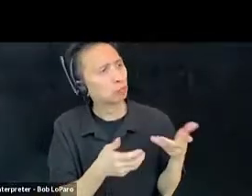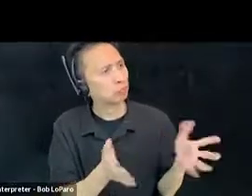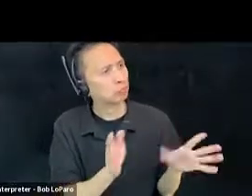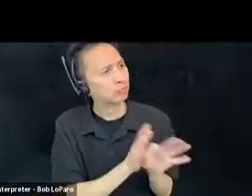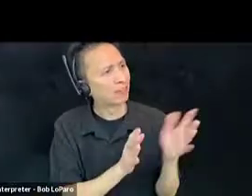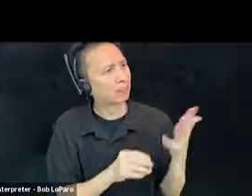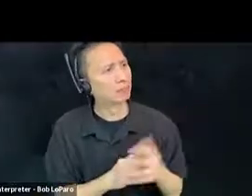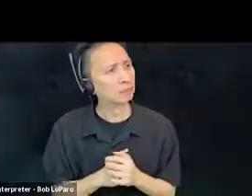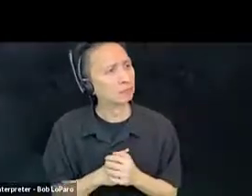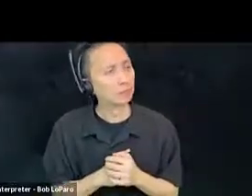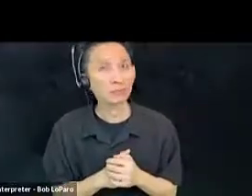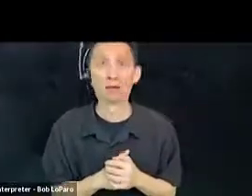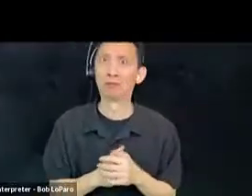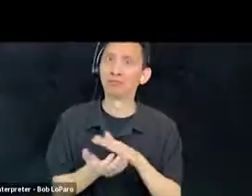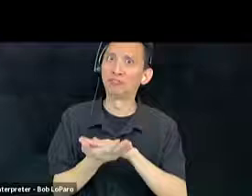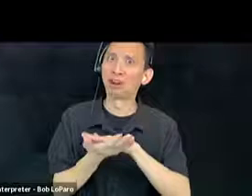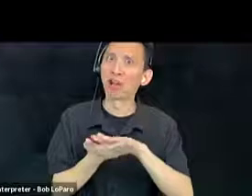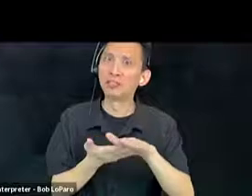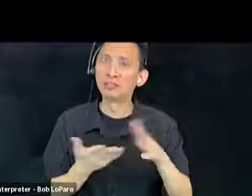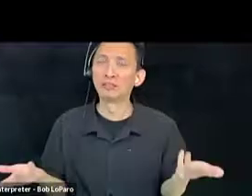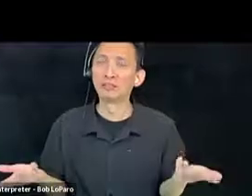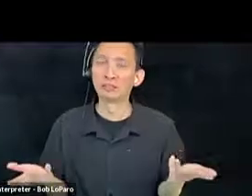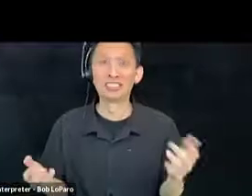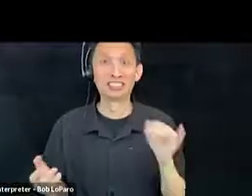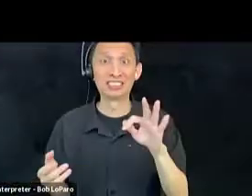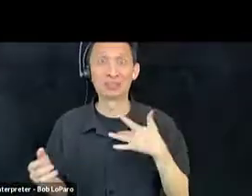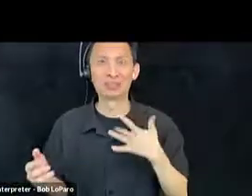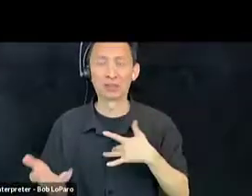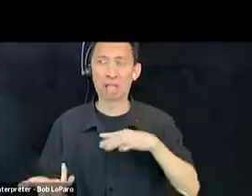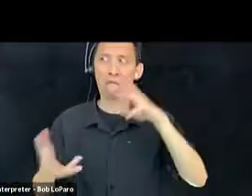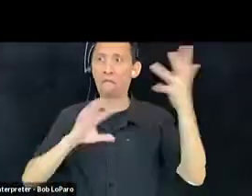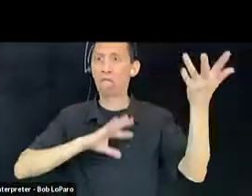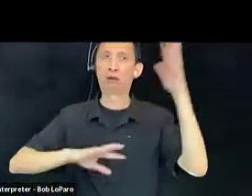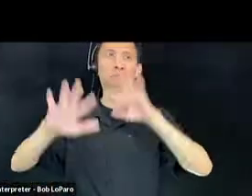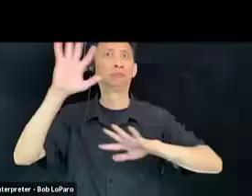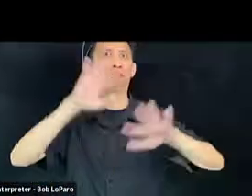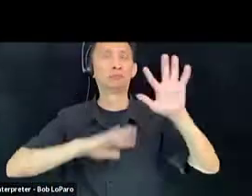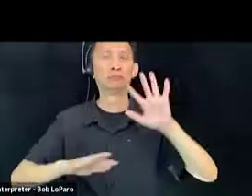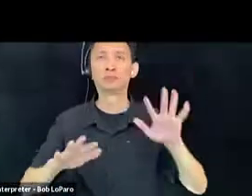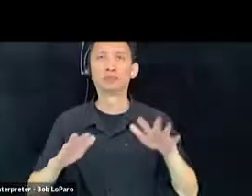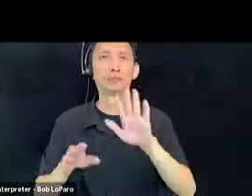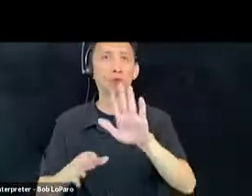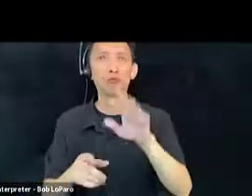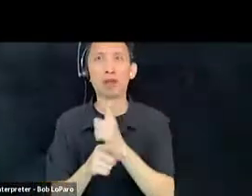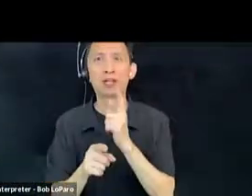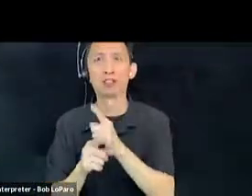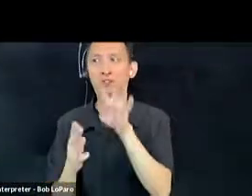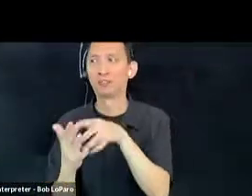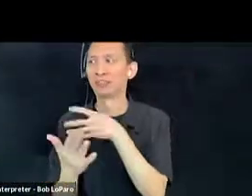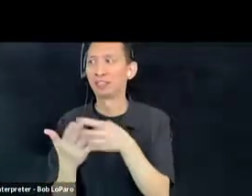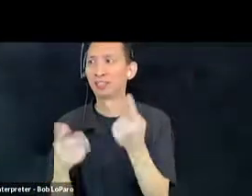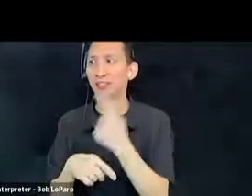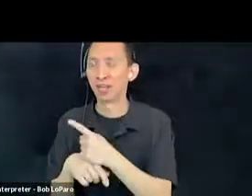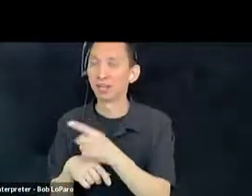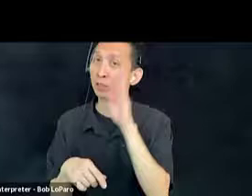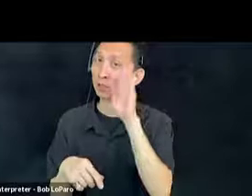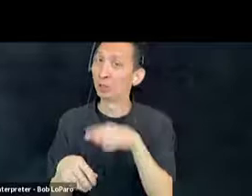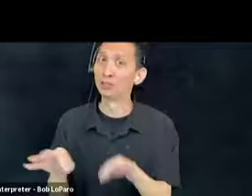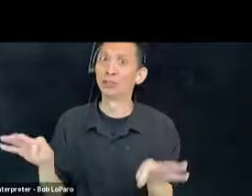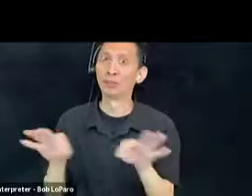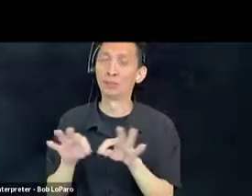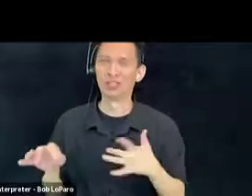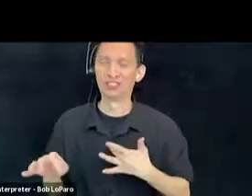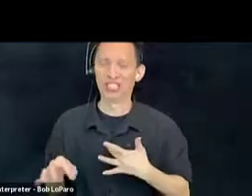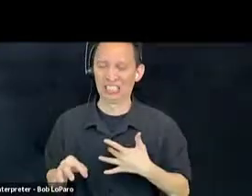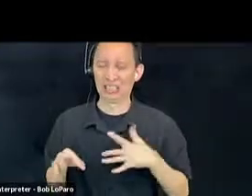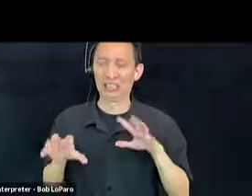And for anybody who has felt out of control at all, even in their own regular scheduled day, you know how important that is